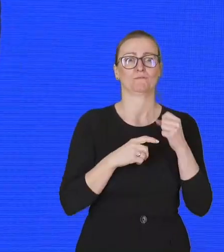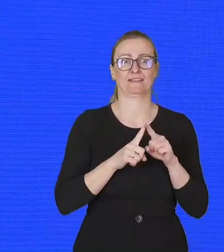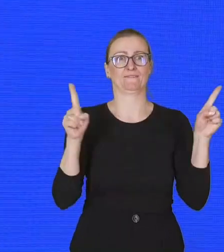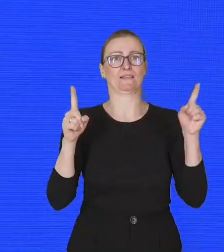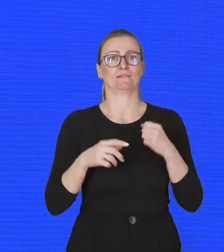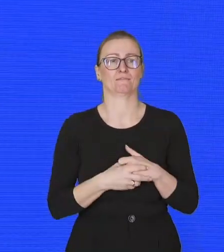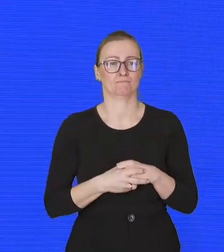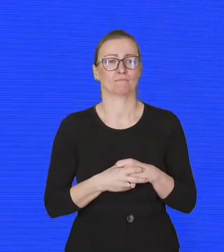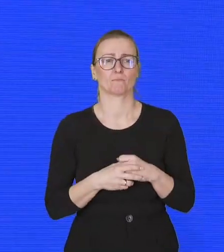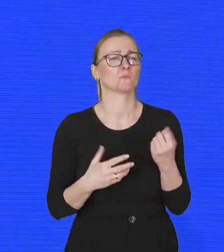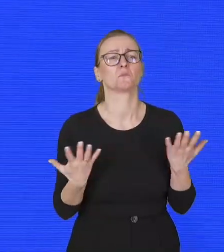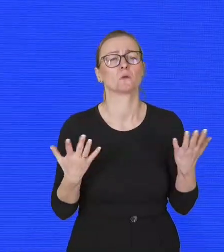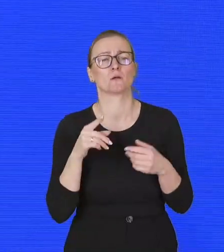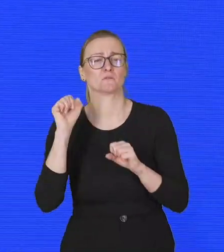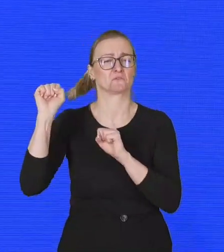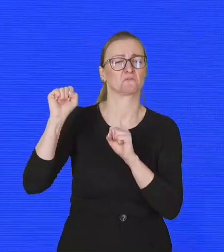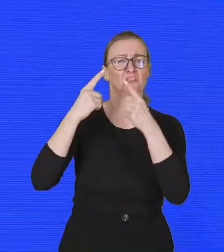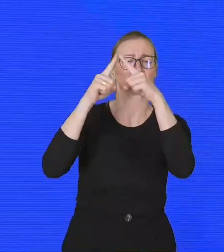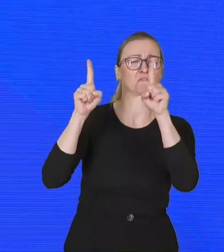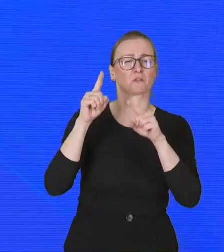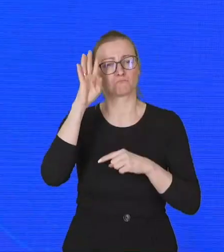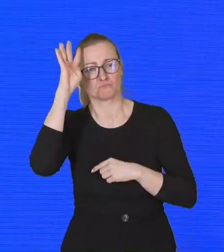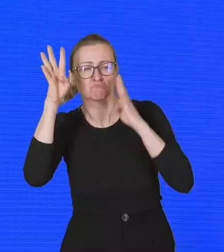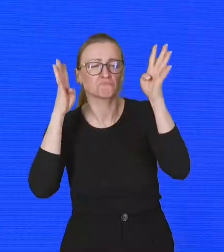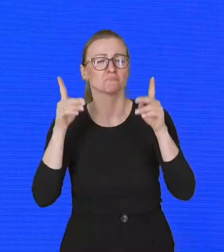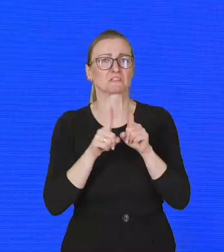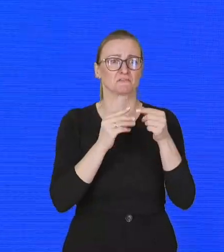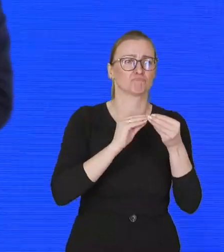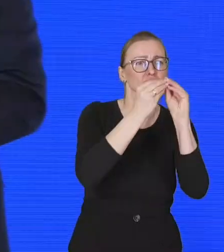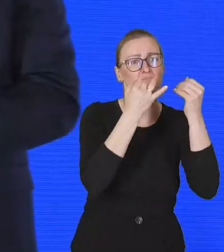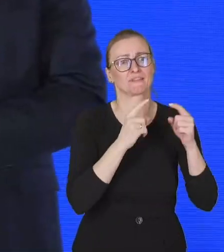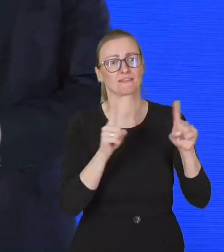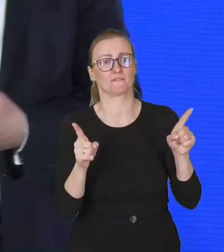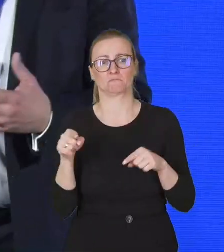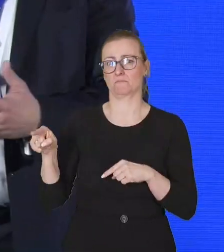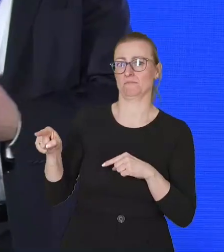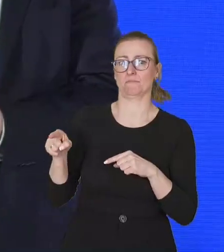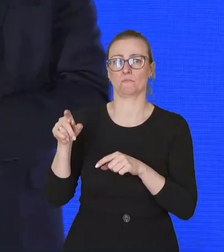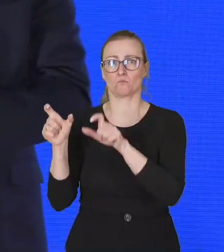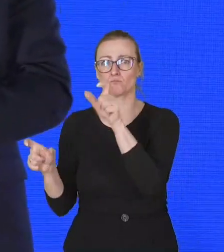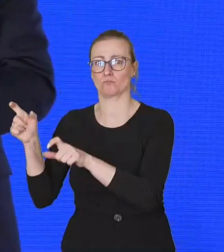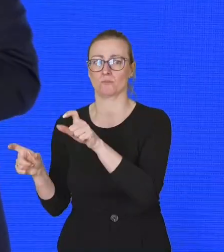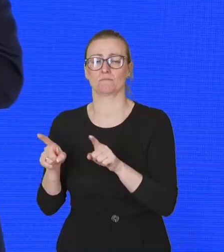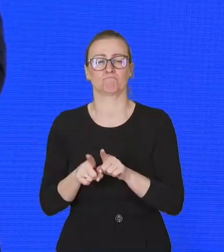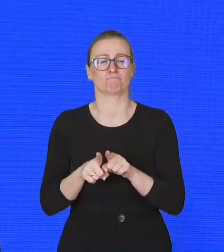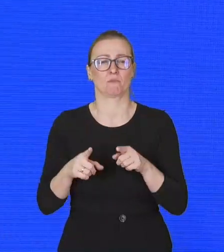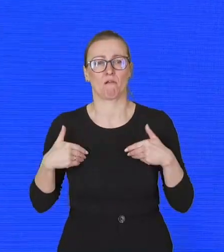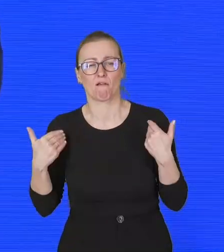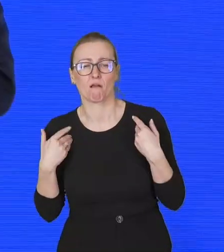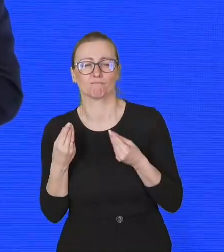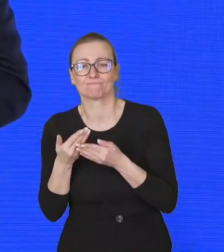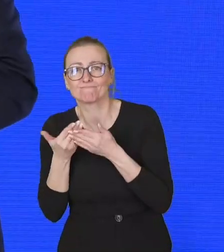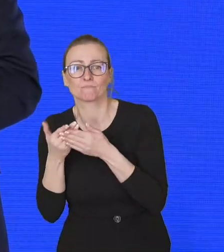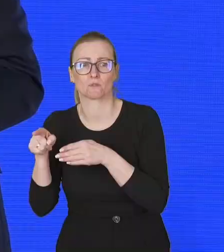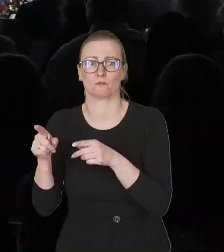the other hand, sometimes I'm supporting students, researchers, and entrepreneurs on the pragmatic side to fight with